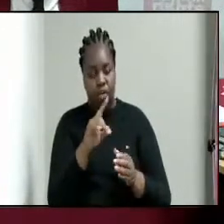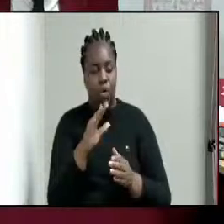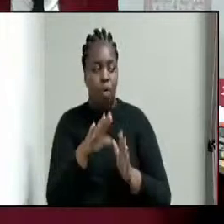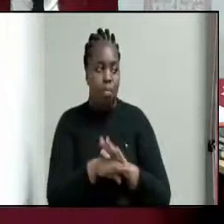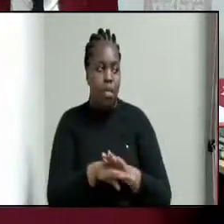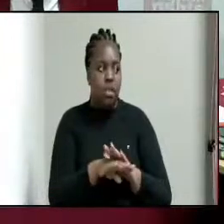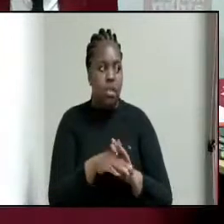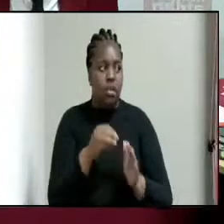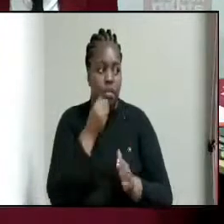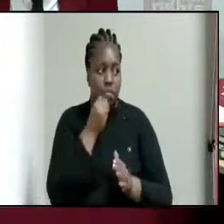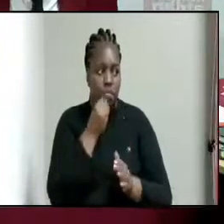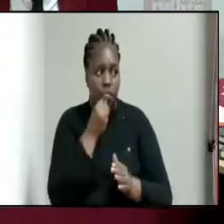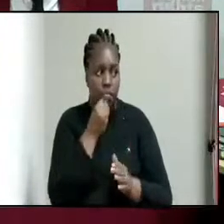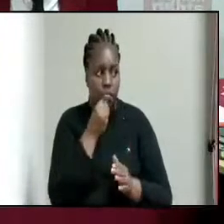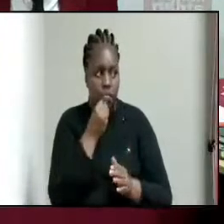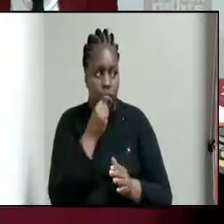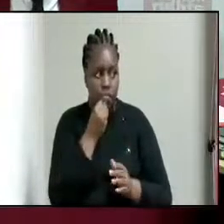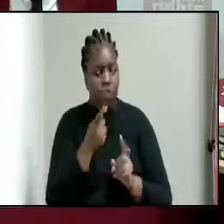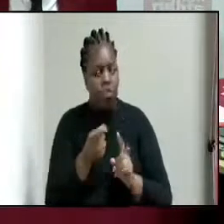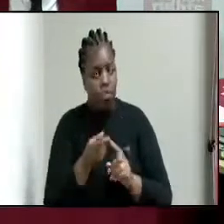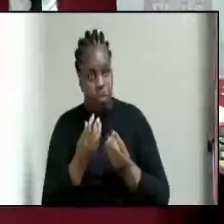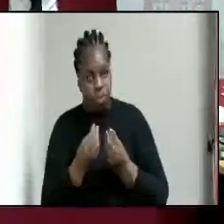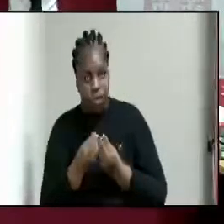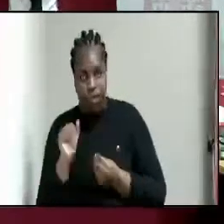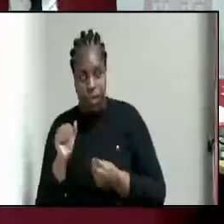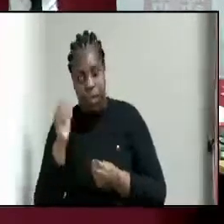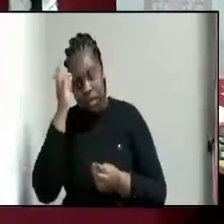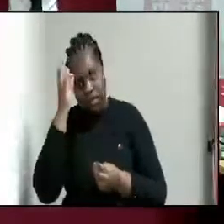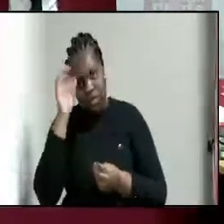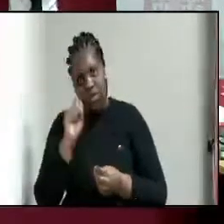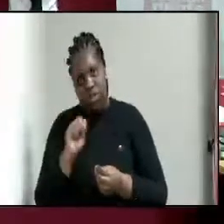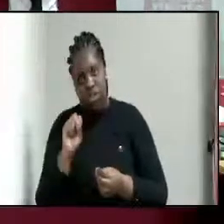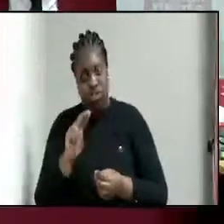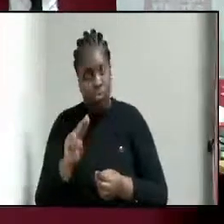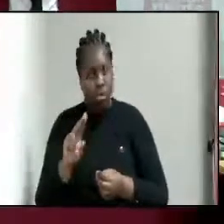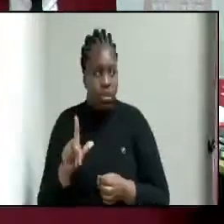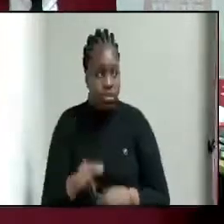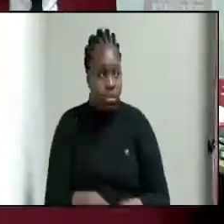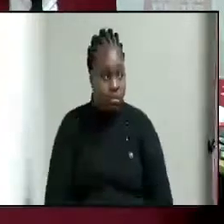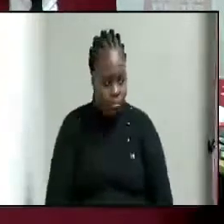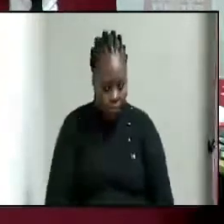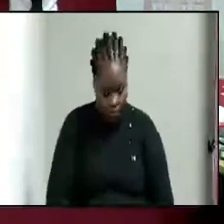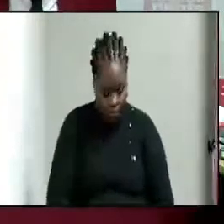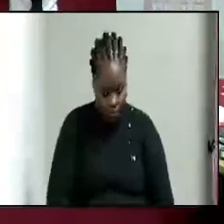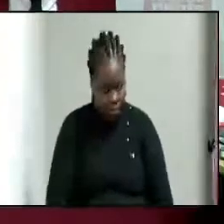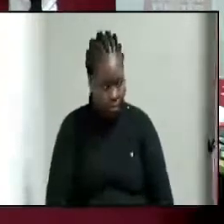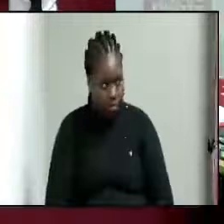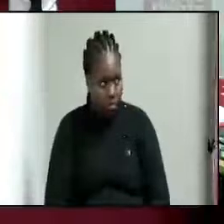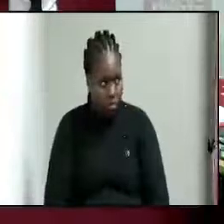nutrition, vis-a-vis the attempts from government in terms of Section 27.